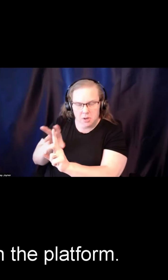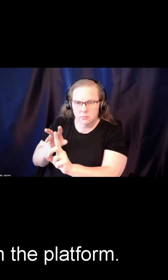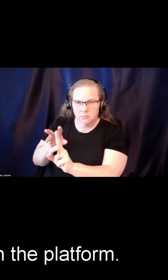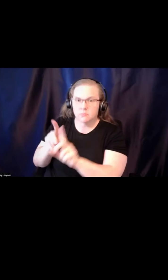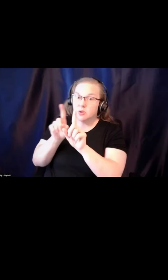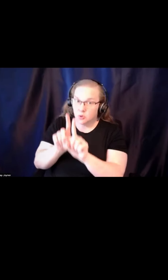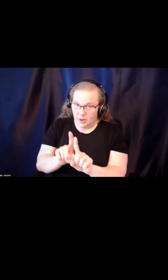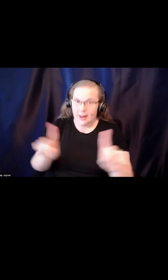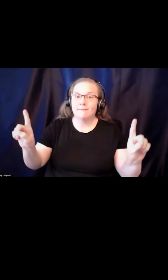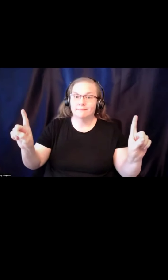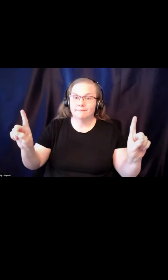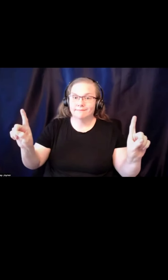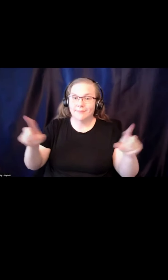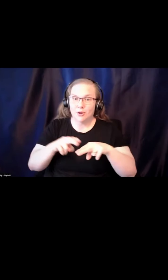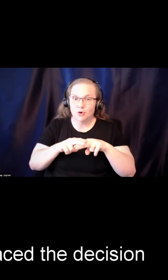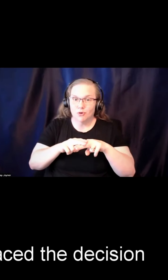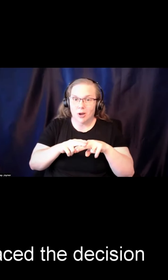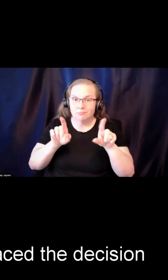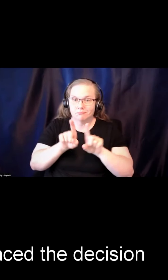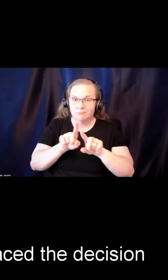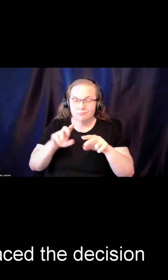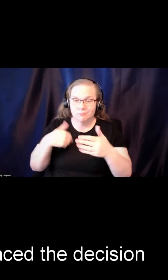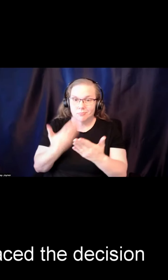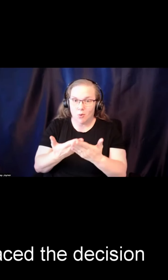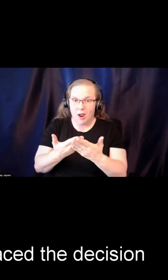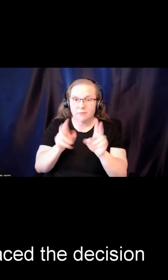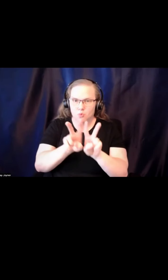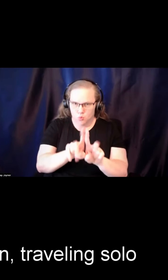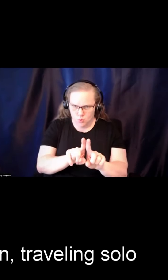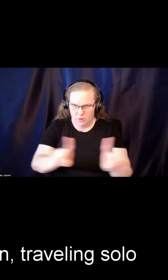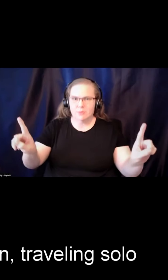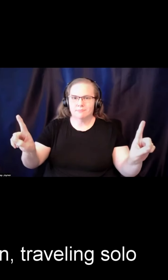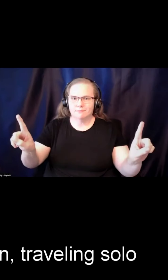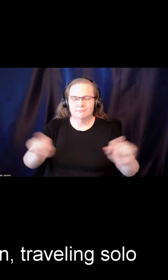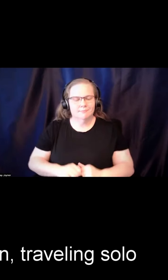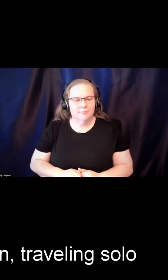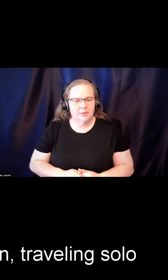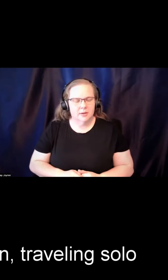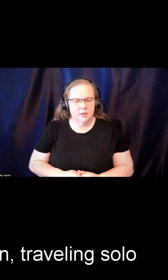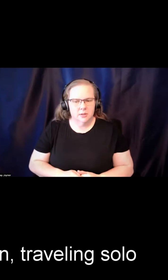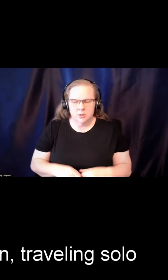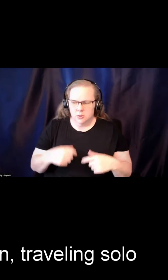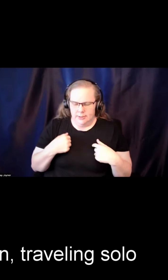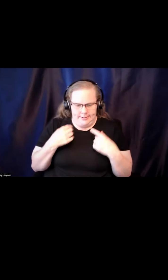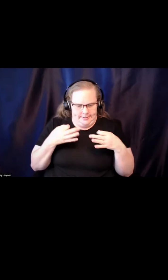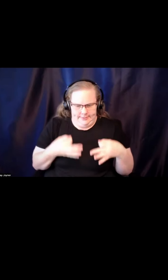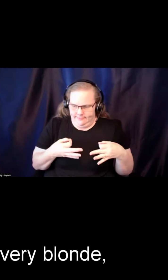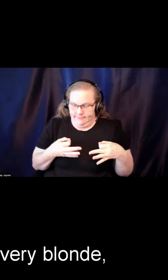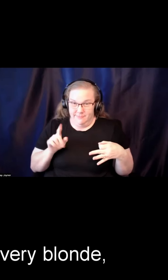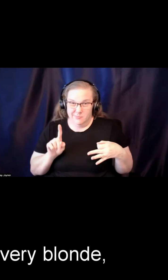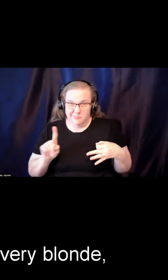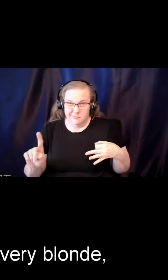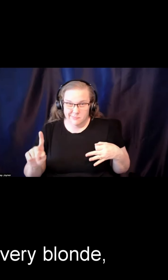on the platform. The next morning, I faced the decision of whether to push on, traveling solo